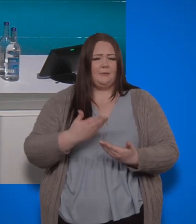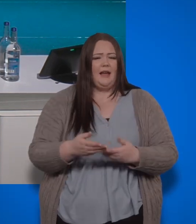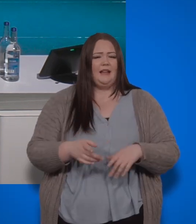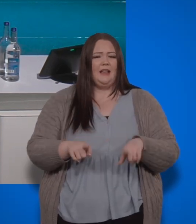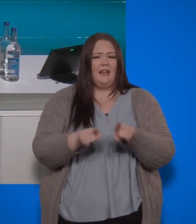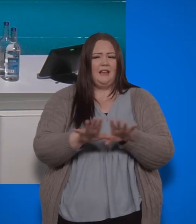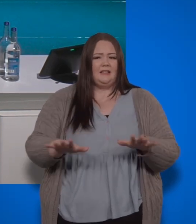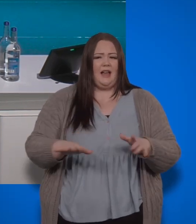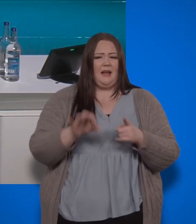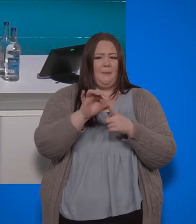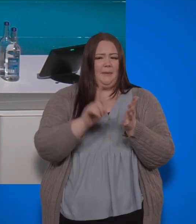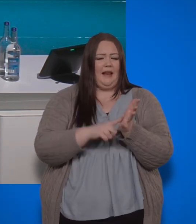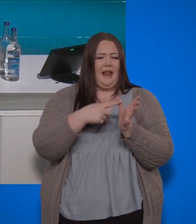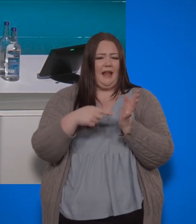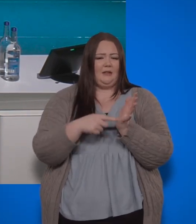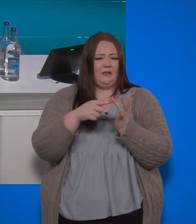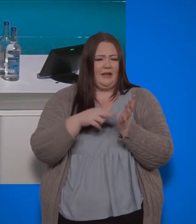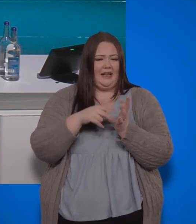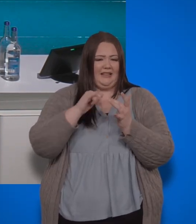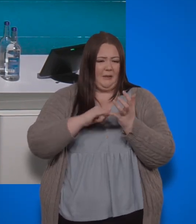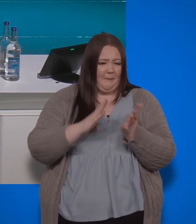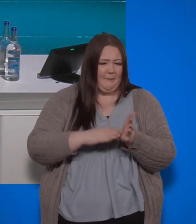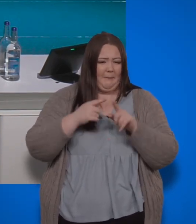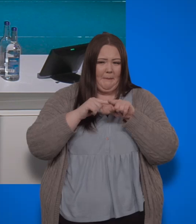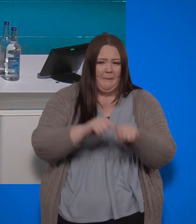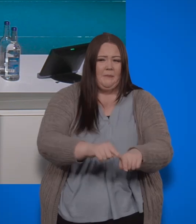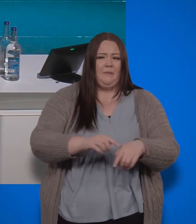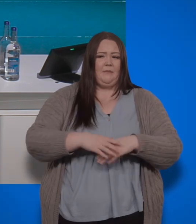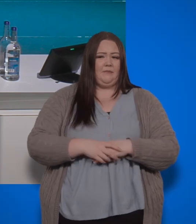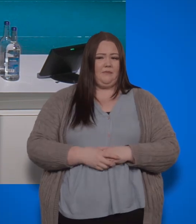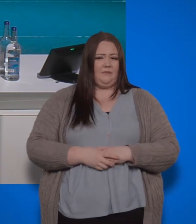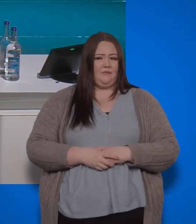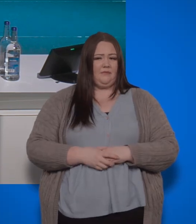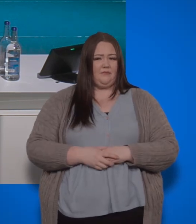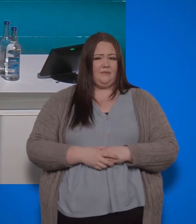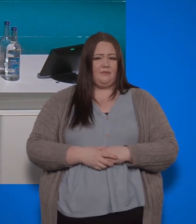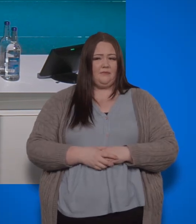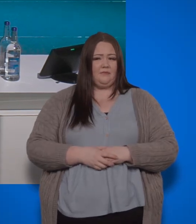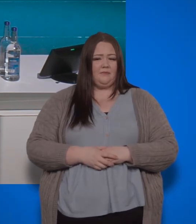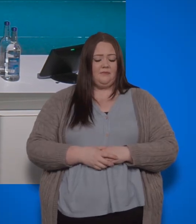weird kind of Platonism, a kind of, or nihilism, as you say,